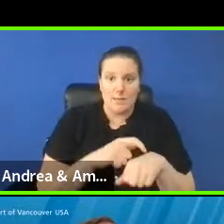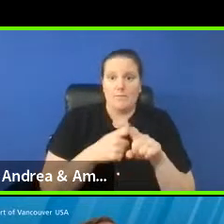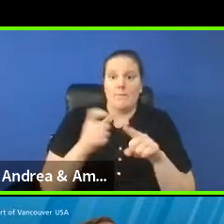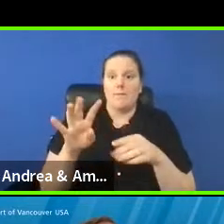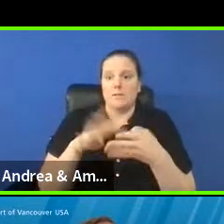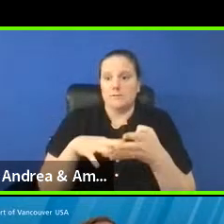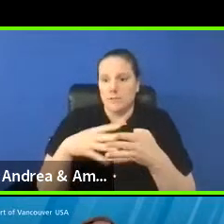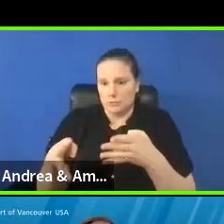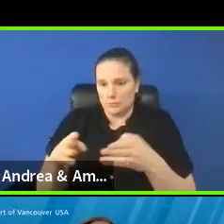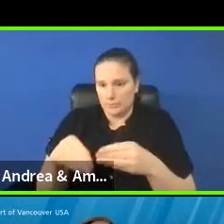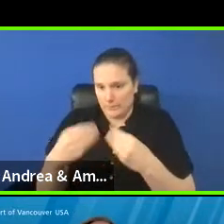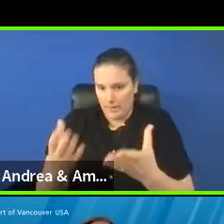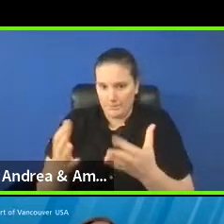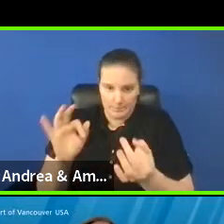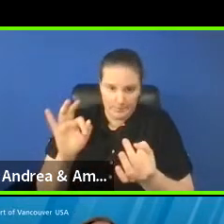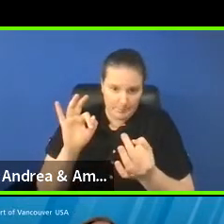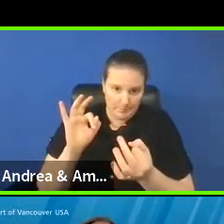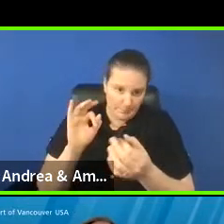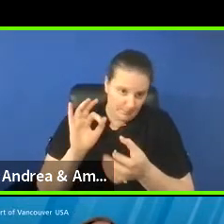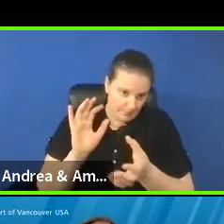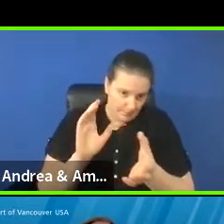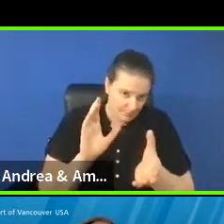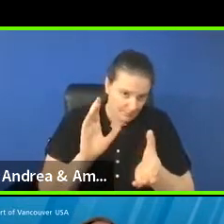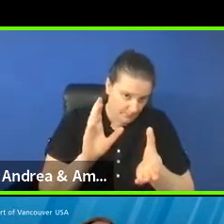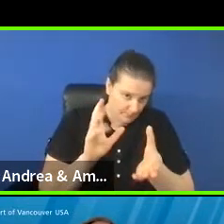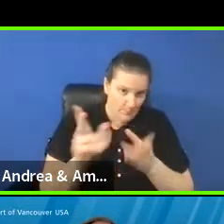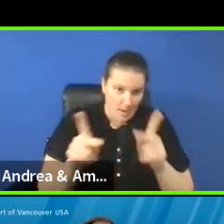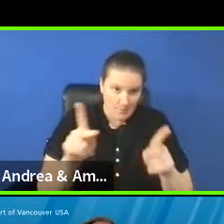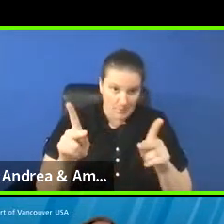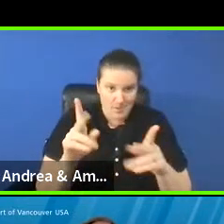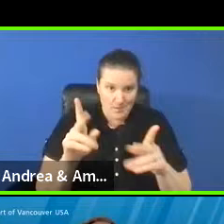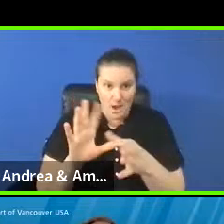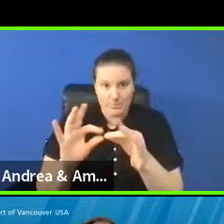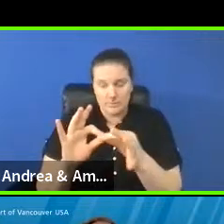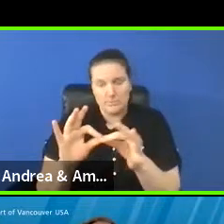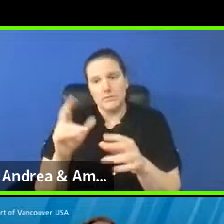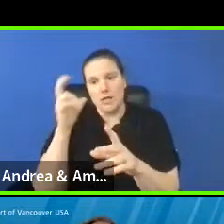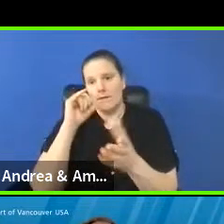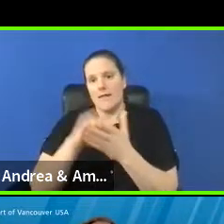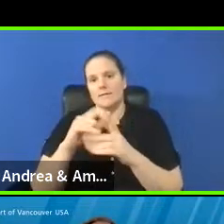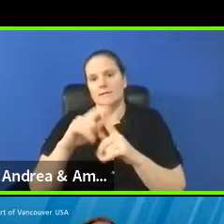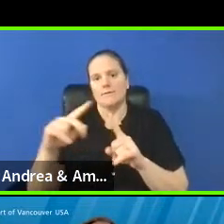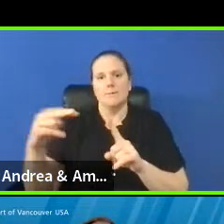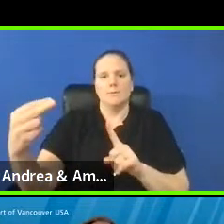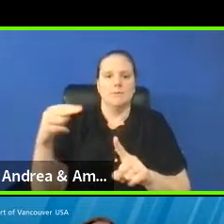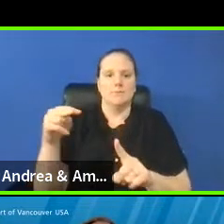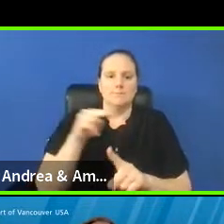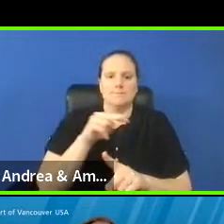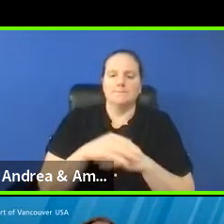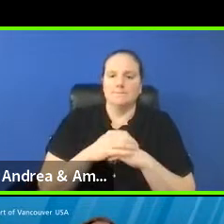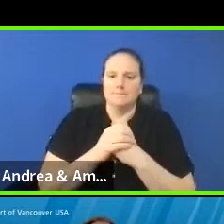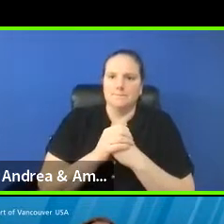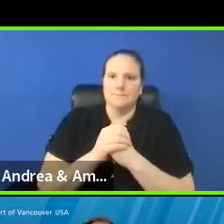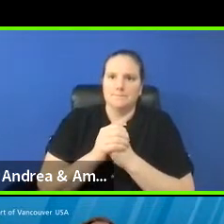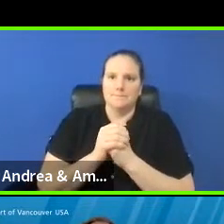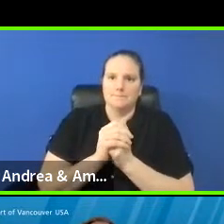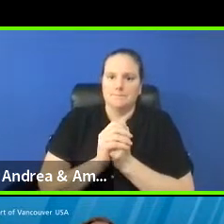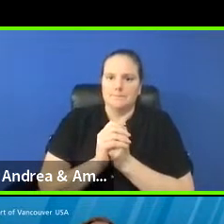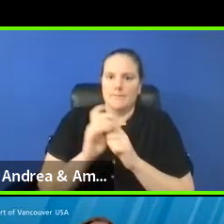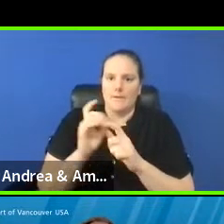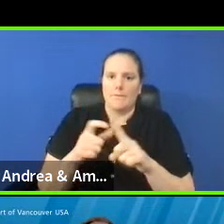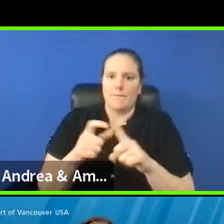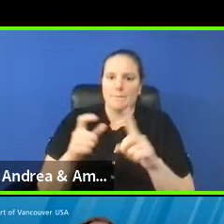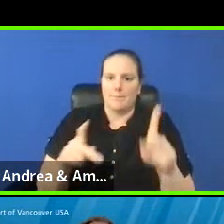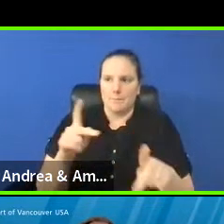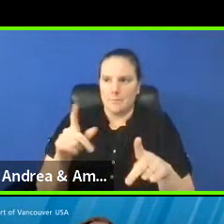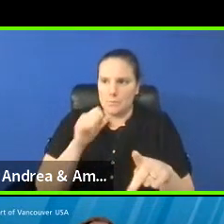to provide the public comment. Certainly important for us to hear the different perspectives of those who are